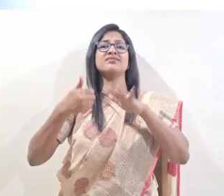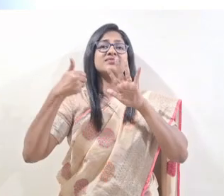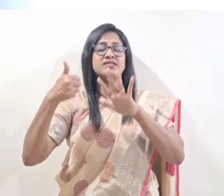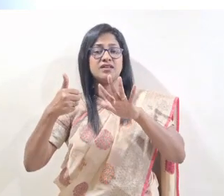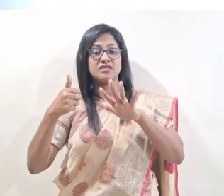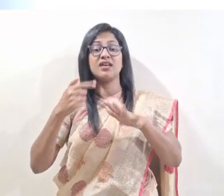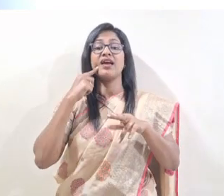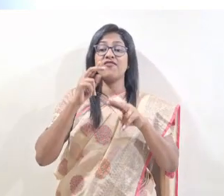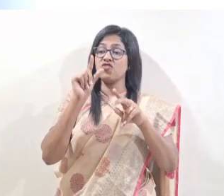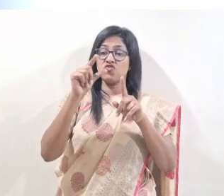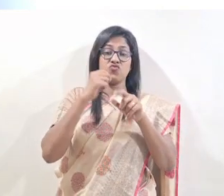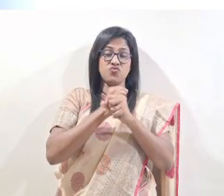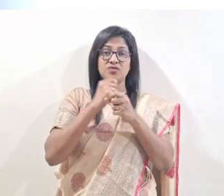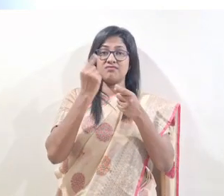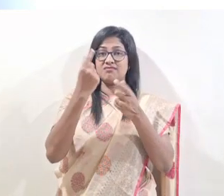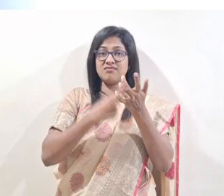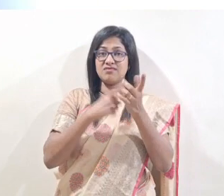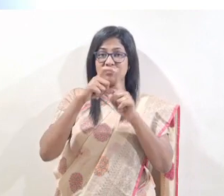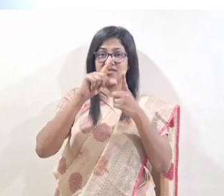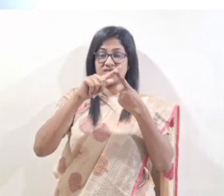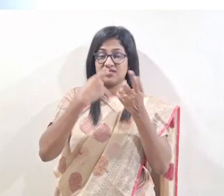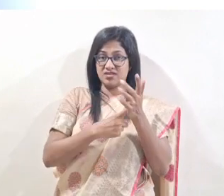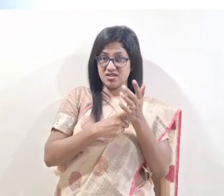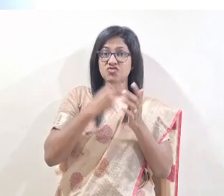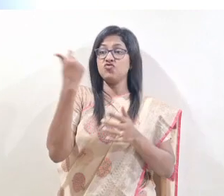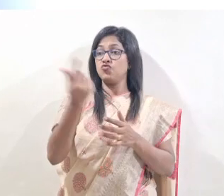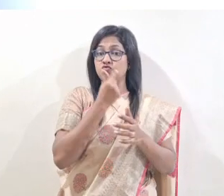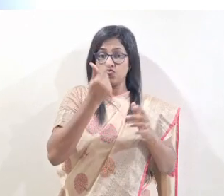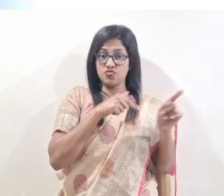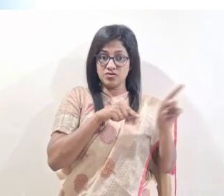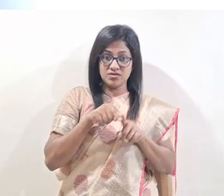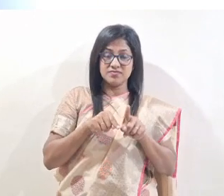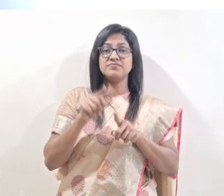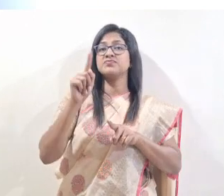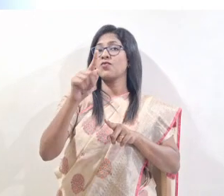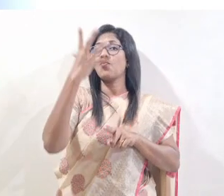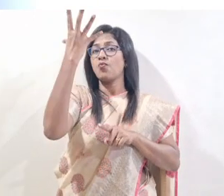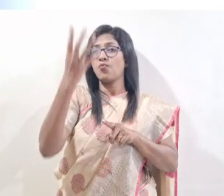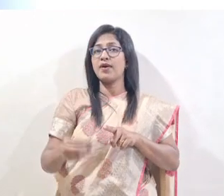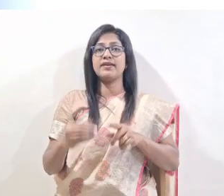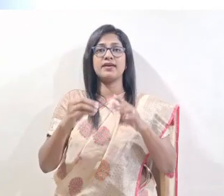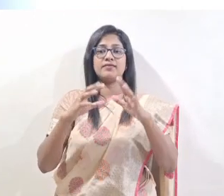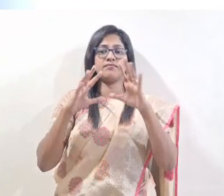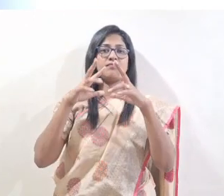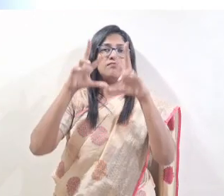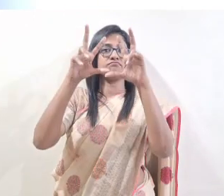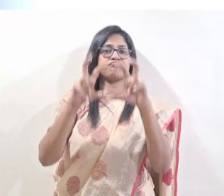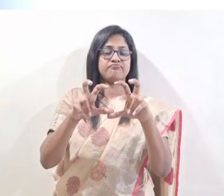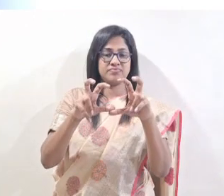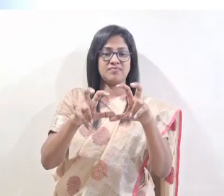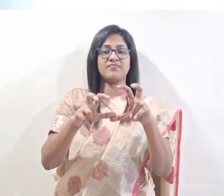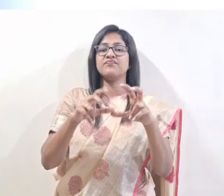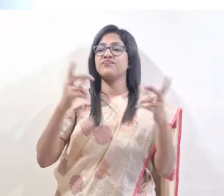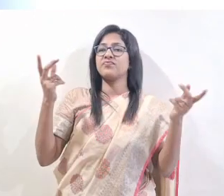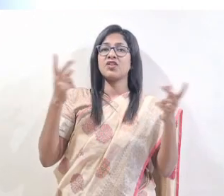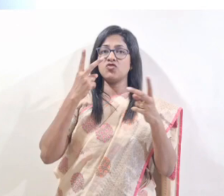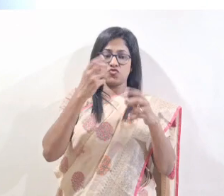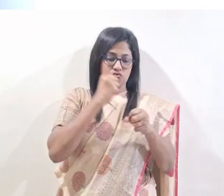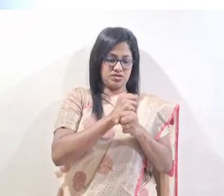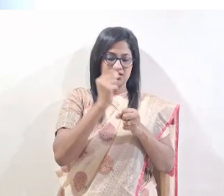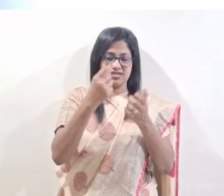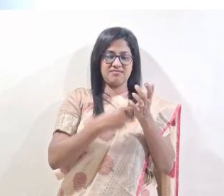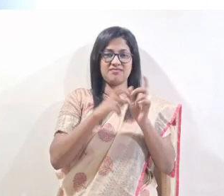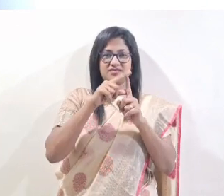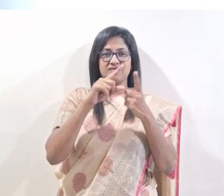U-girder as the centerpiece of your station, is only one night block. You just have to replace